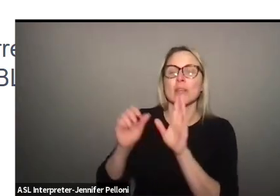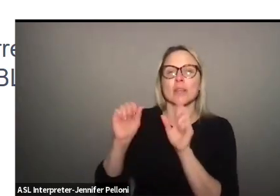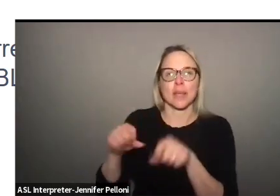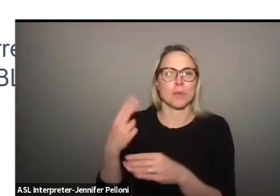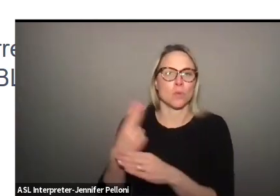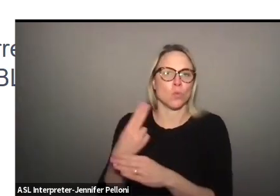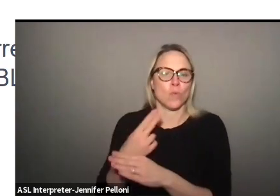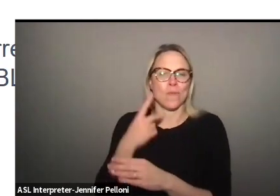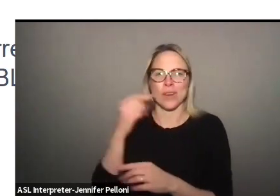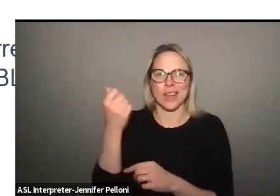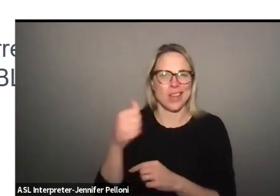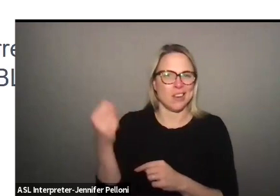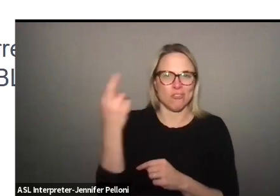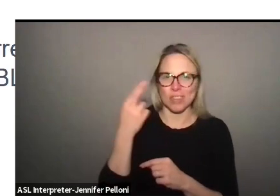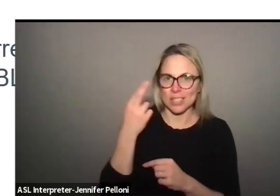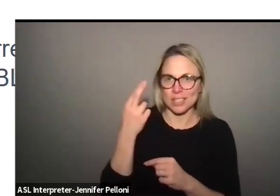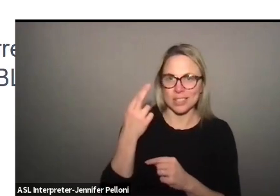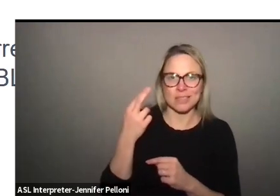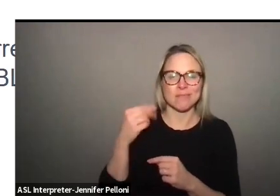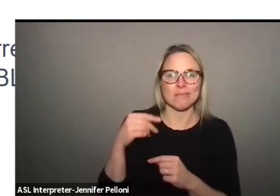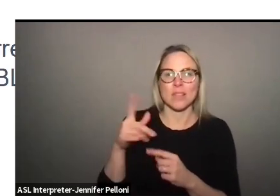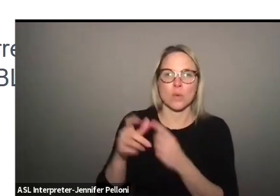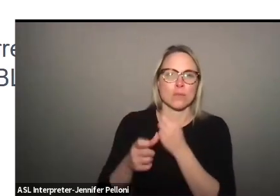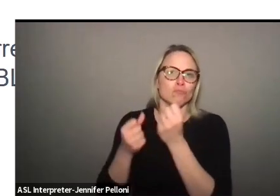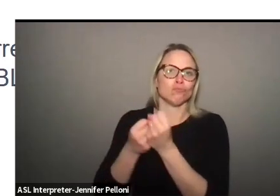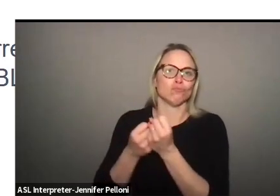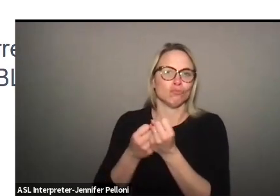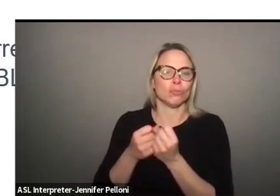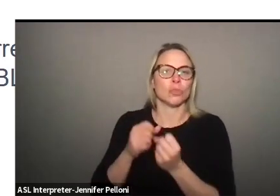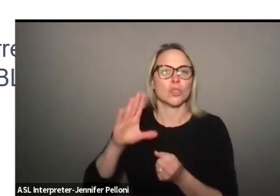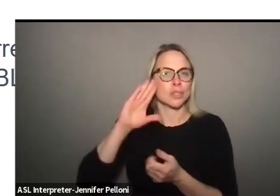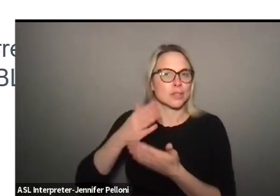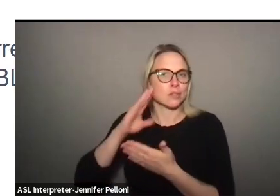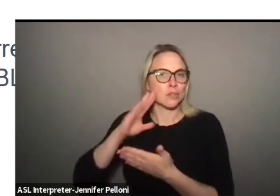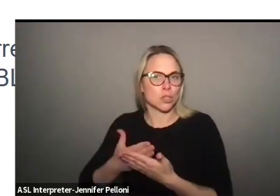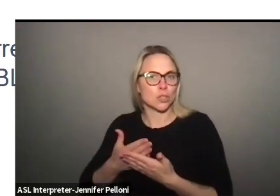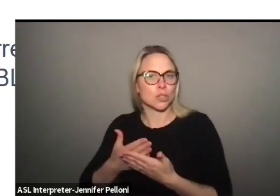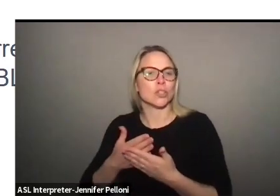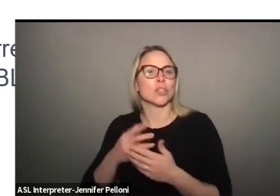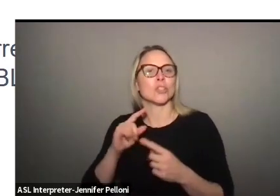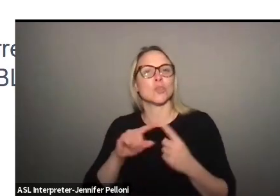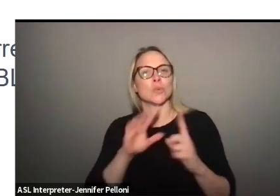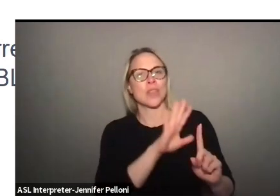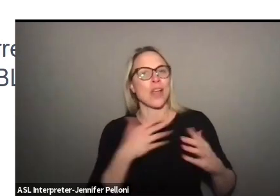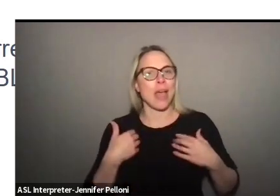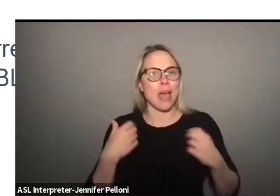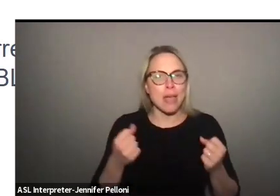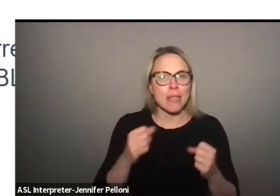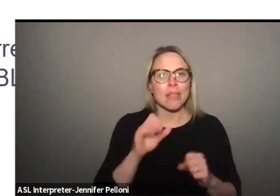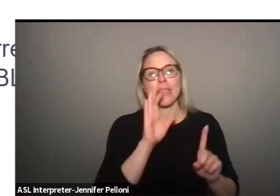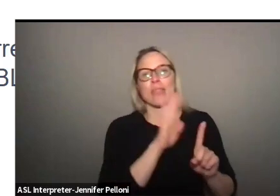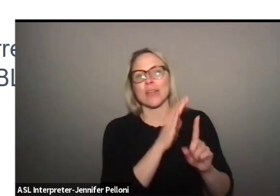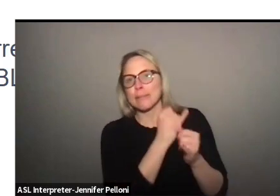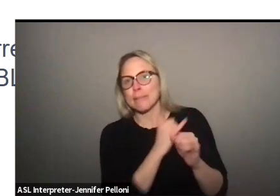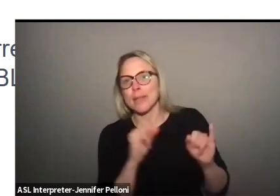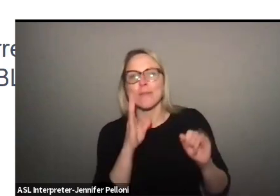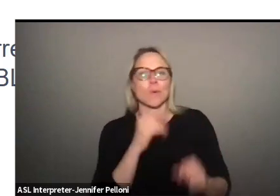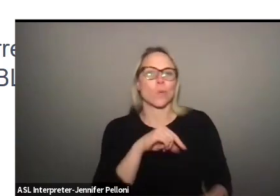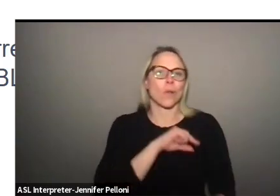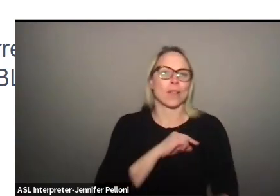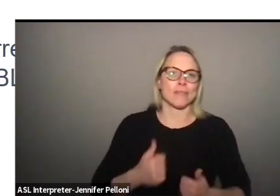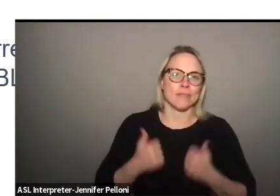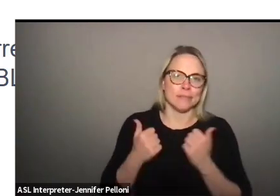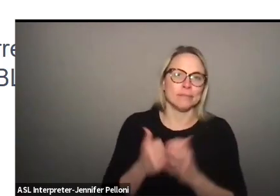used for anything at all that's going to support your son or daughter in their health, their independence, or their quality of life.